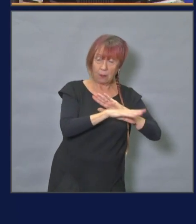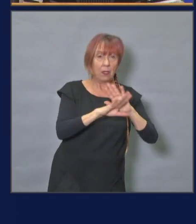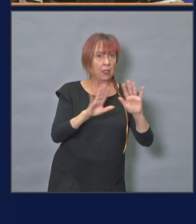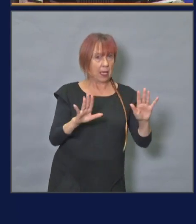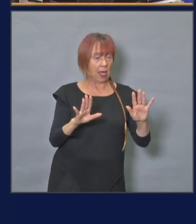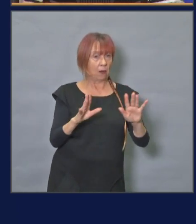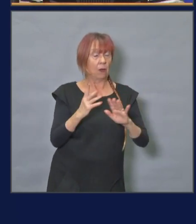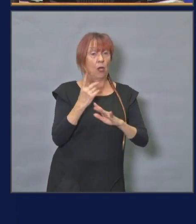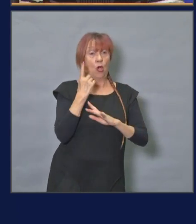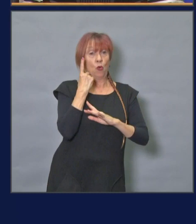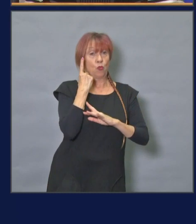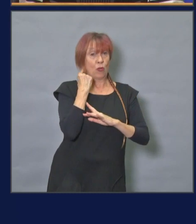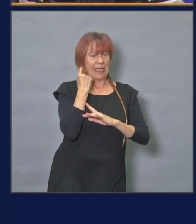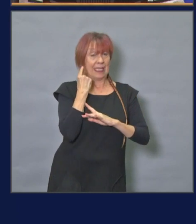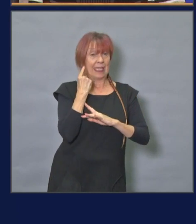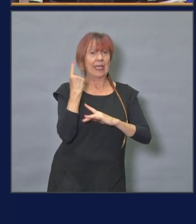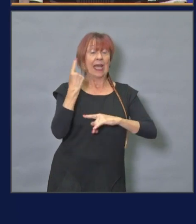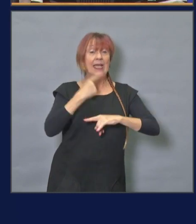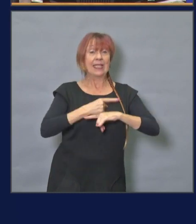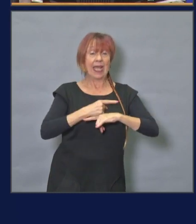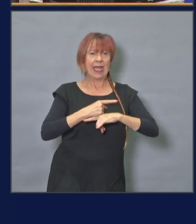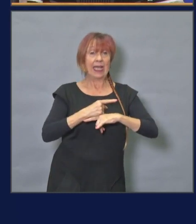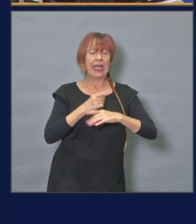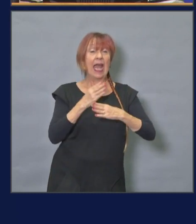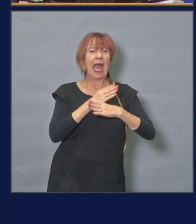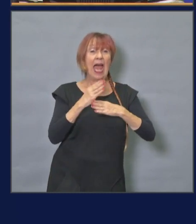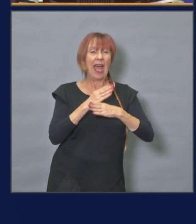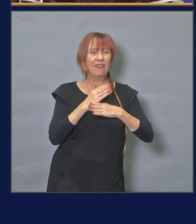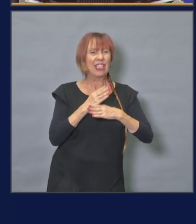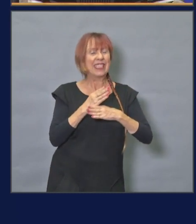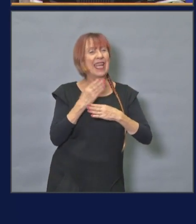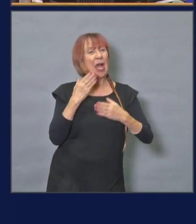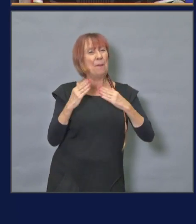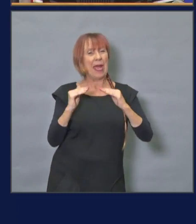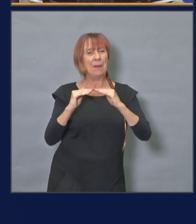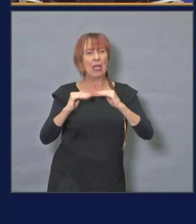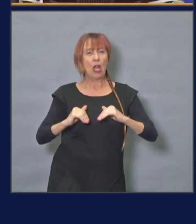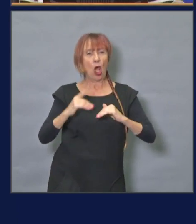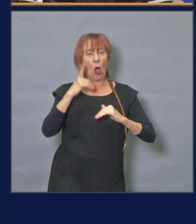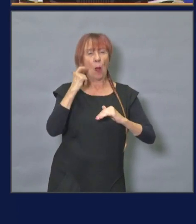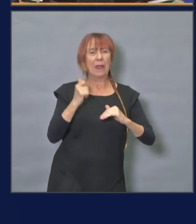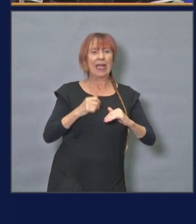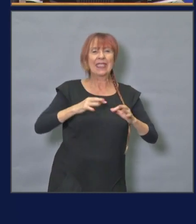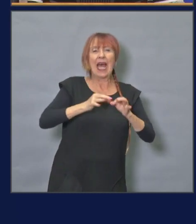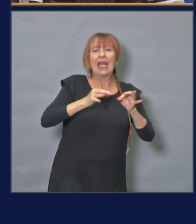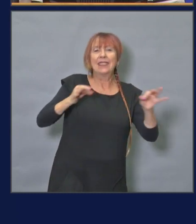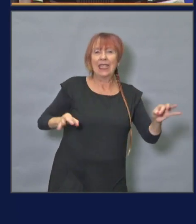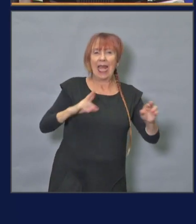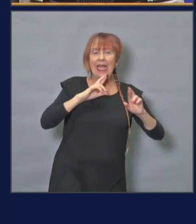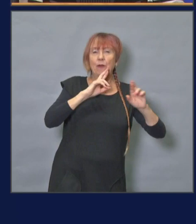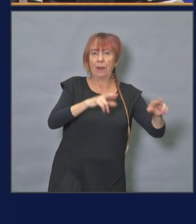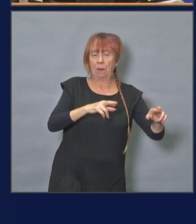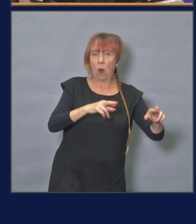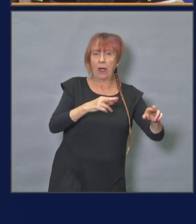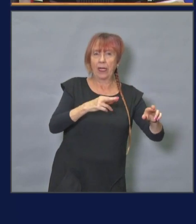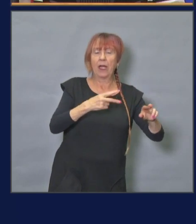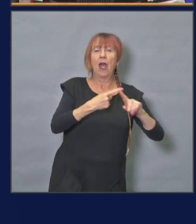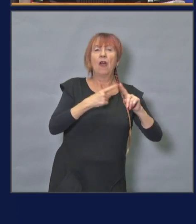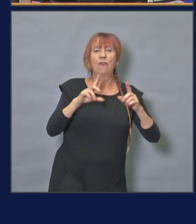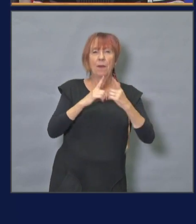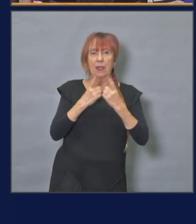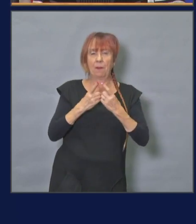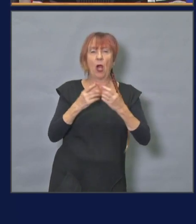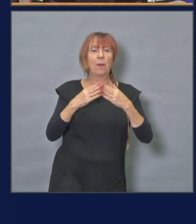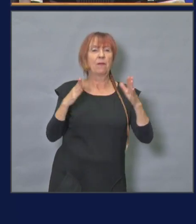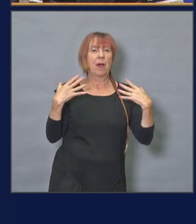daily averages are likely to be an undercount because of delays in reporting to the Department of Public Health, we do continue to see a decline